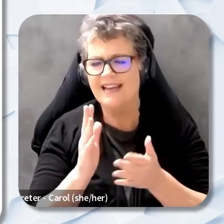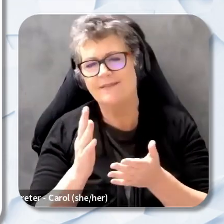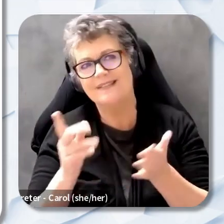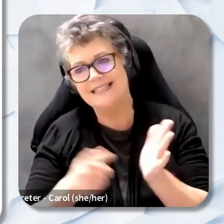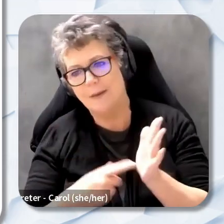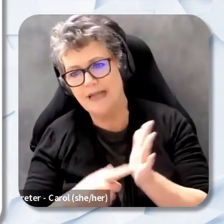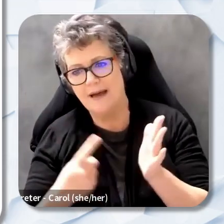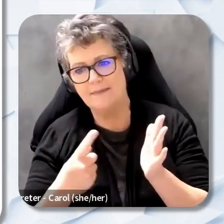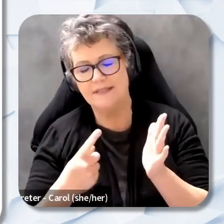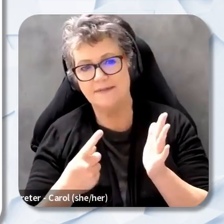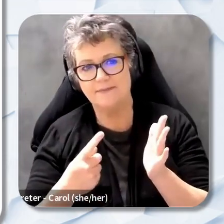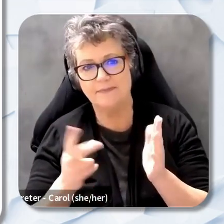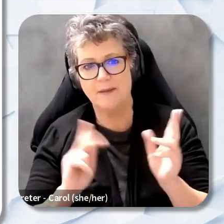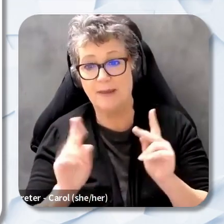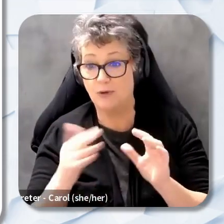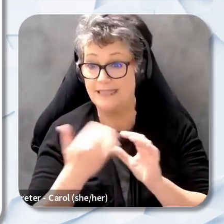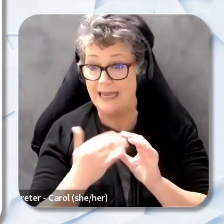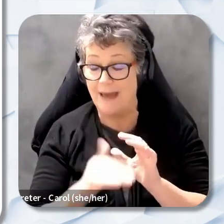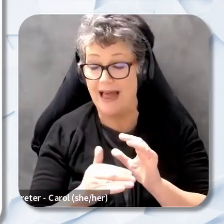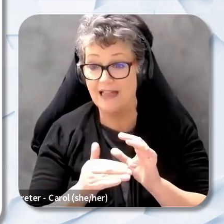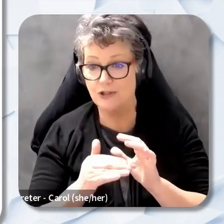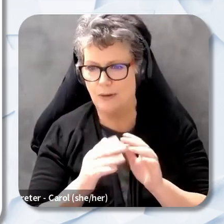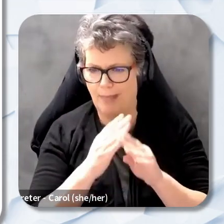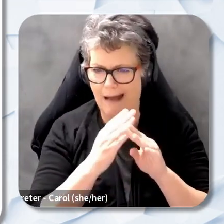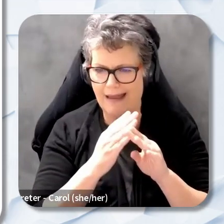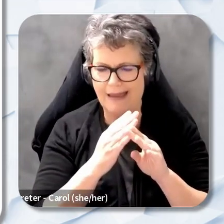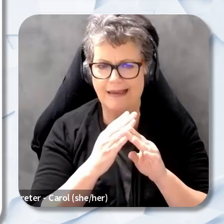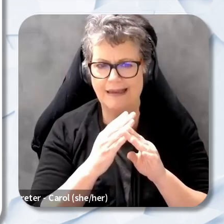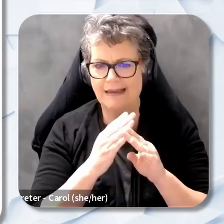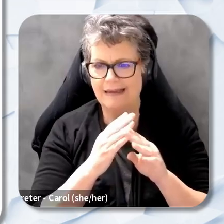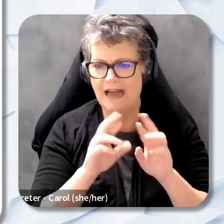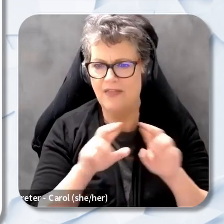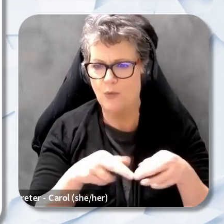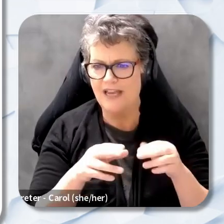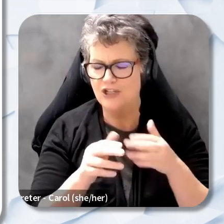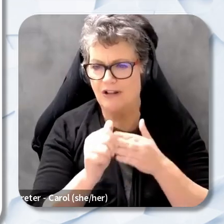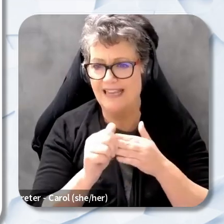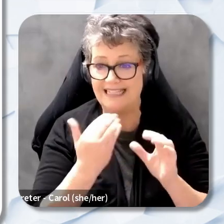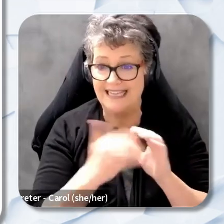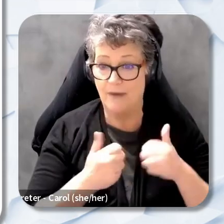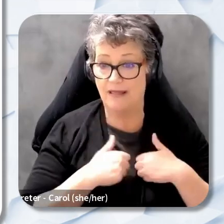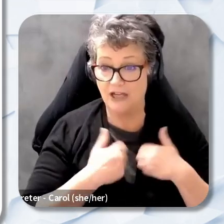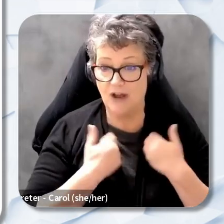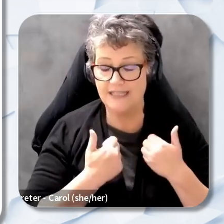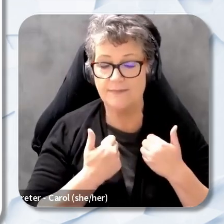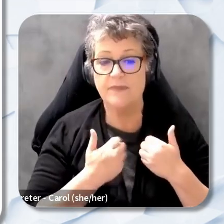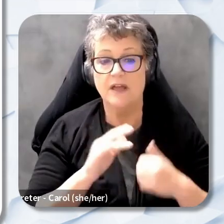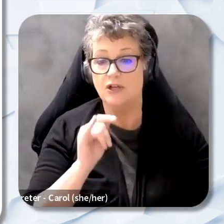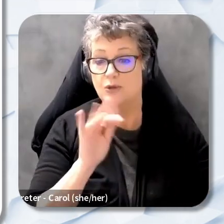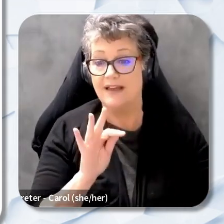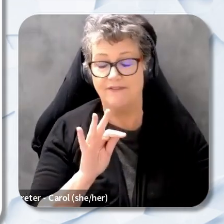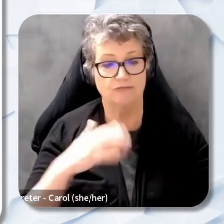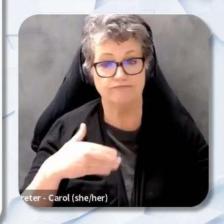sometimes people's emails are kind of blocking the regional leads email addresses. So if you